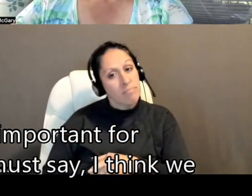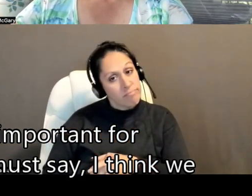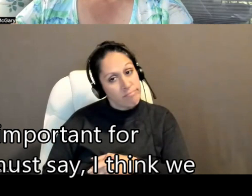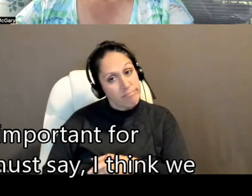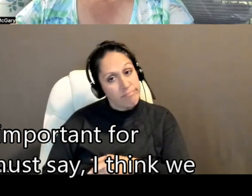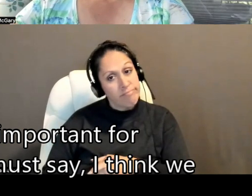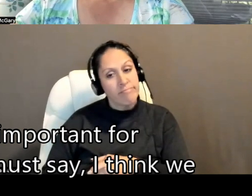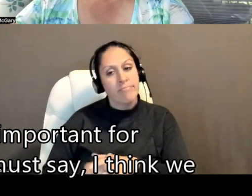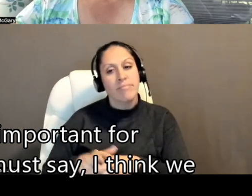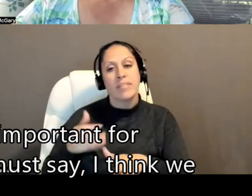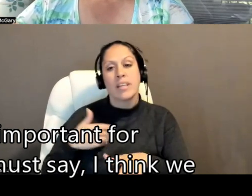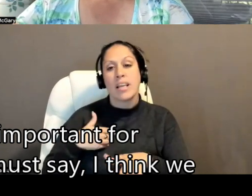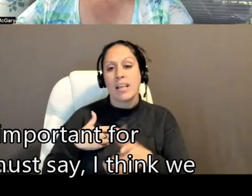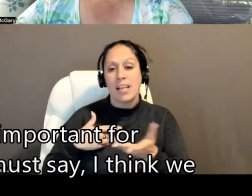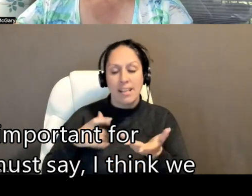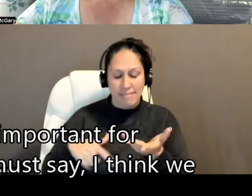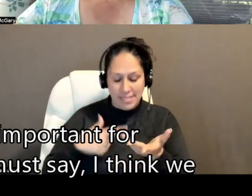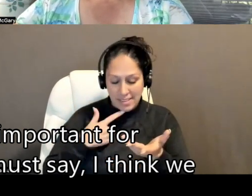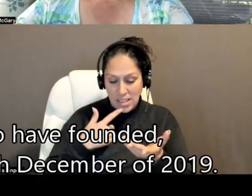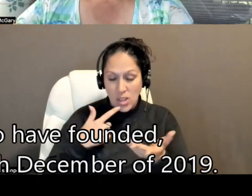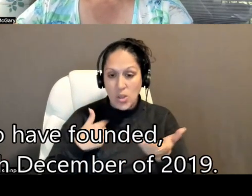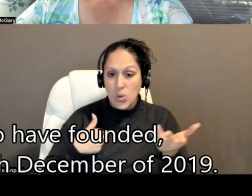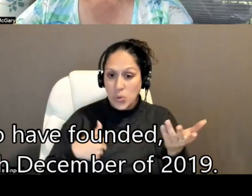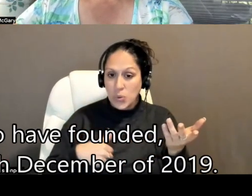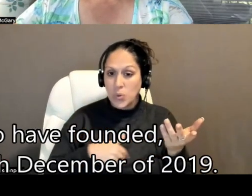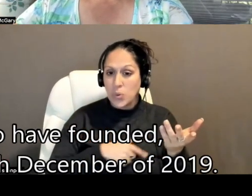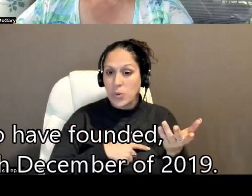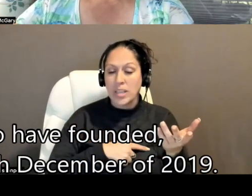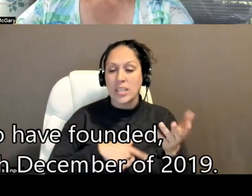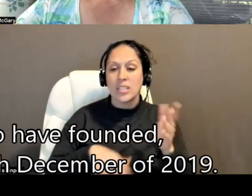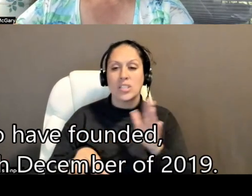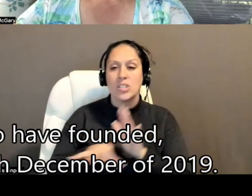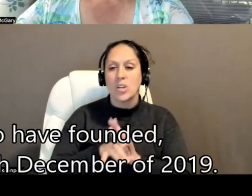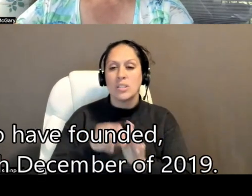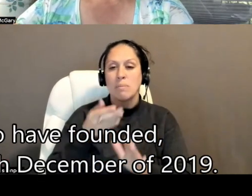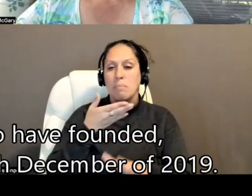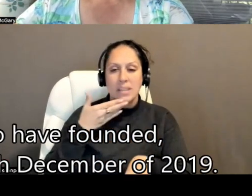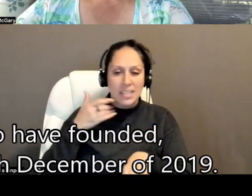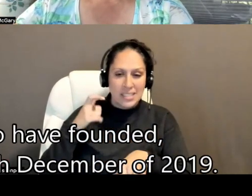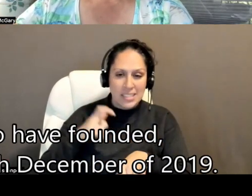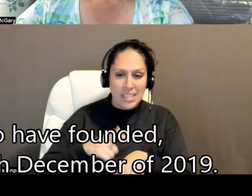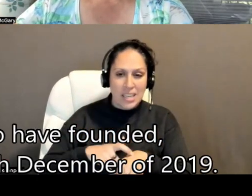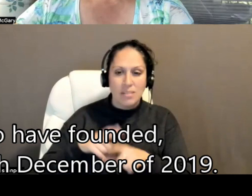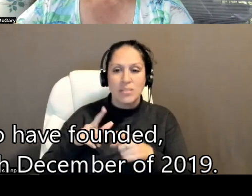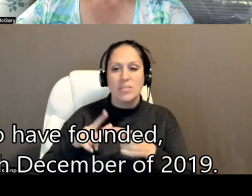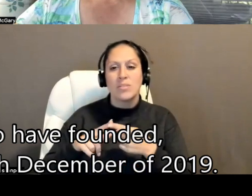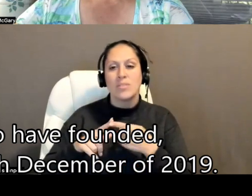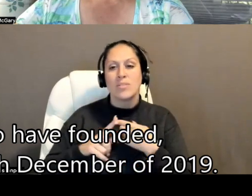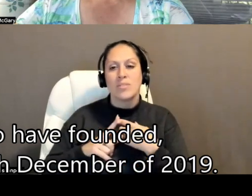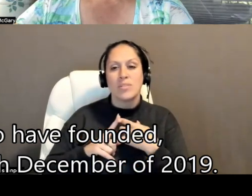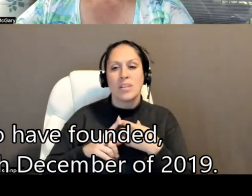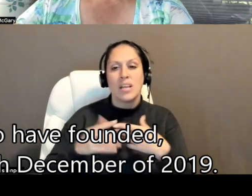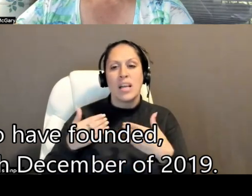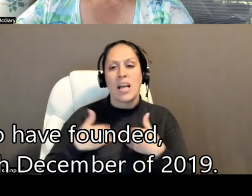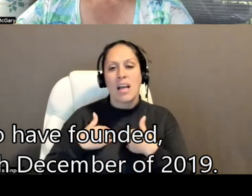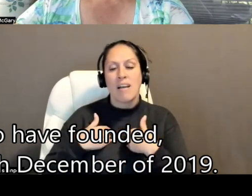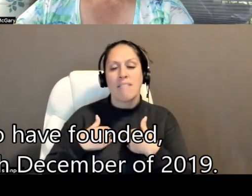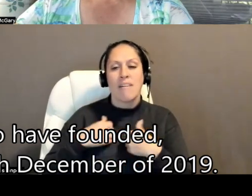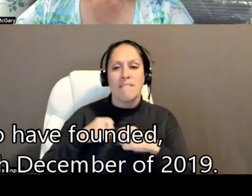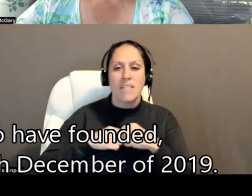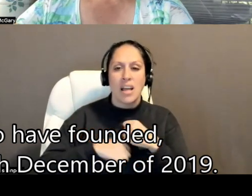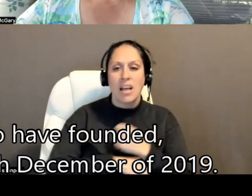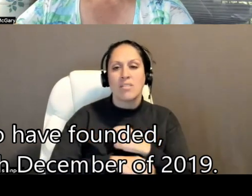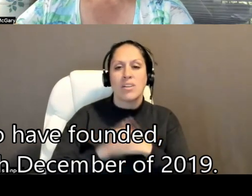Well, I must say, I think we chose the best time to have founded